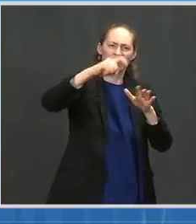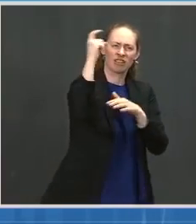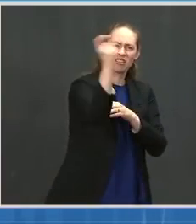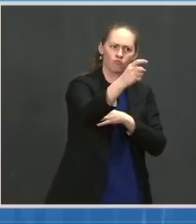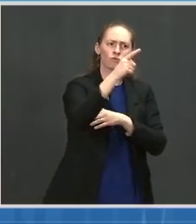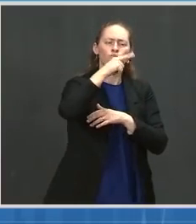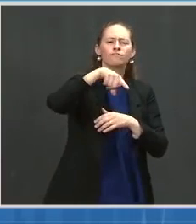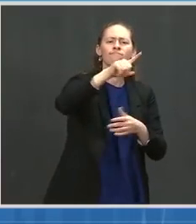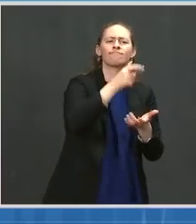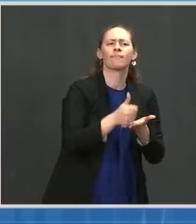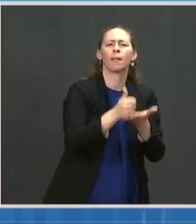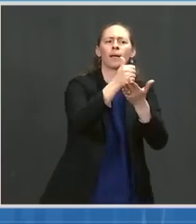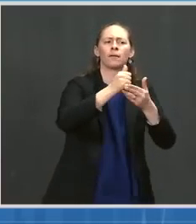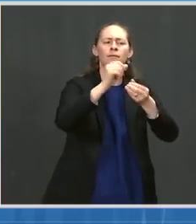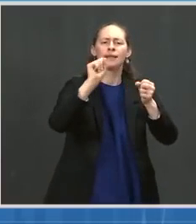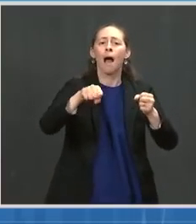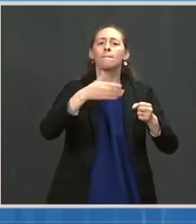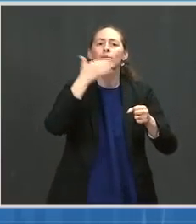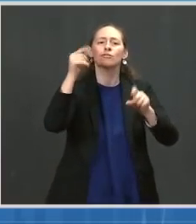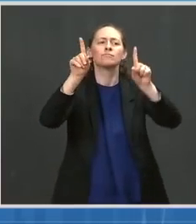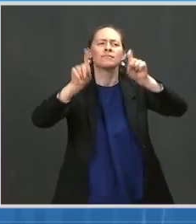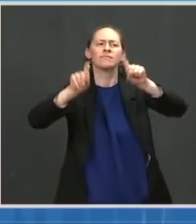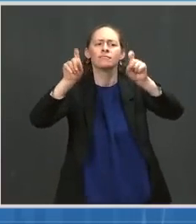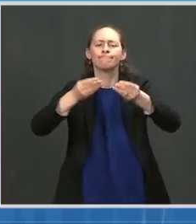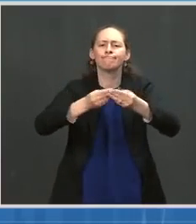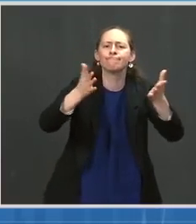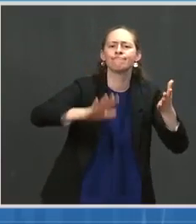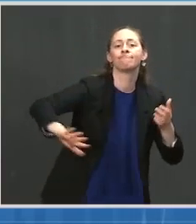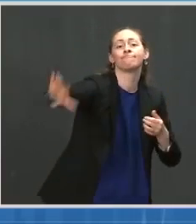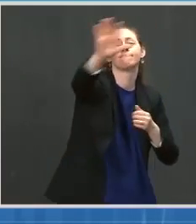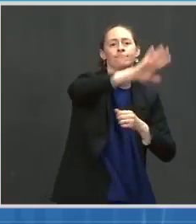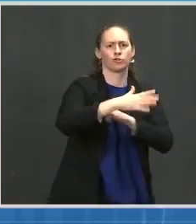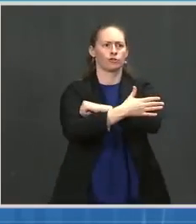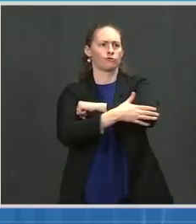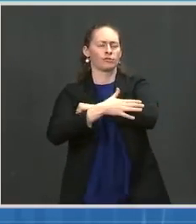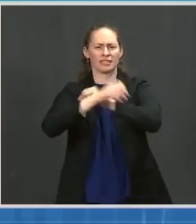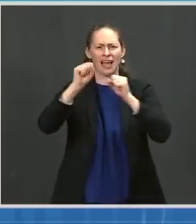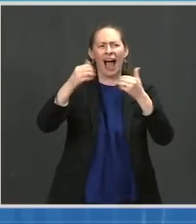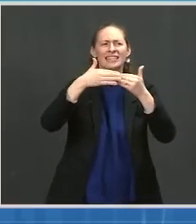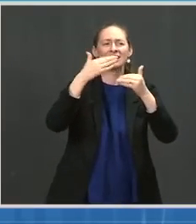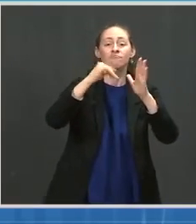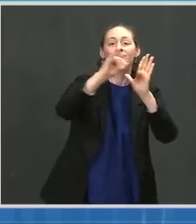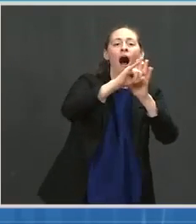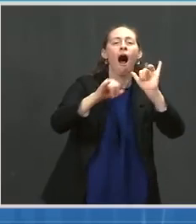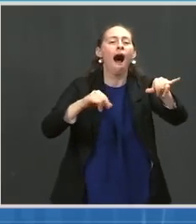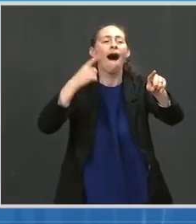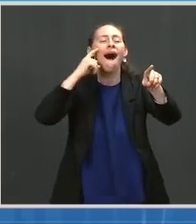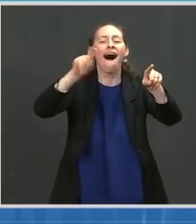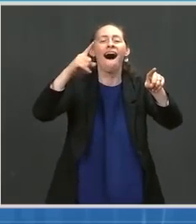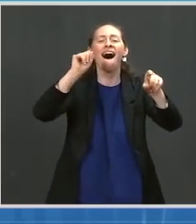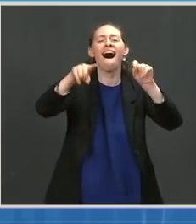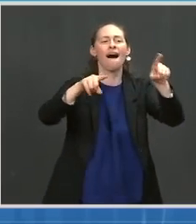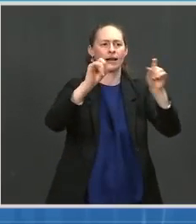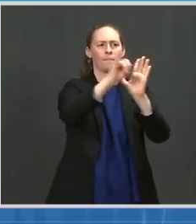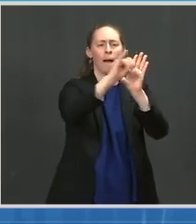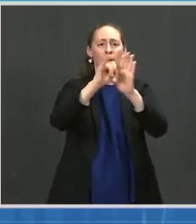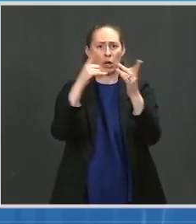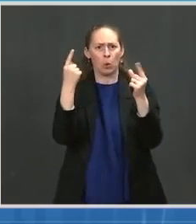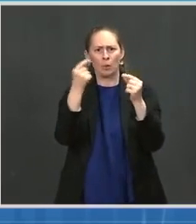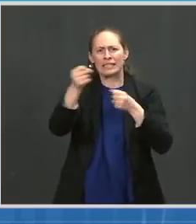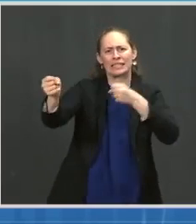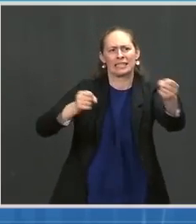schools across the country. Being able to rapidly identify new cases among students will help us slow the spread